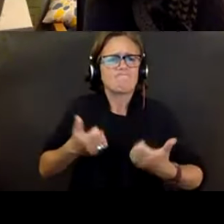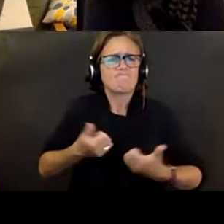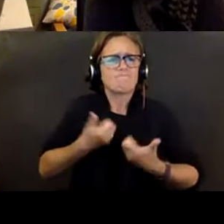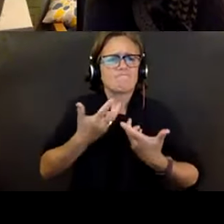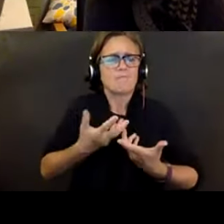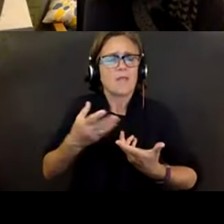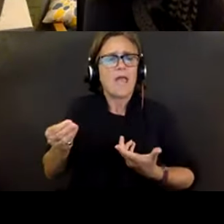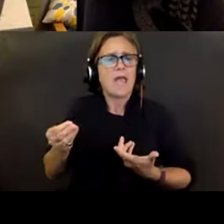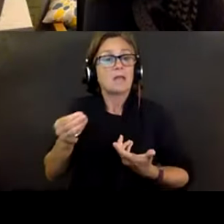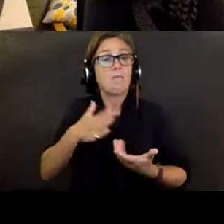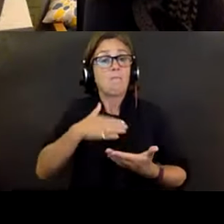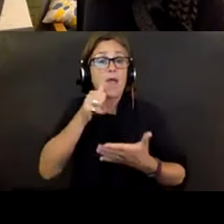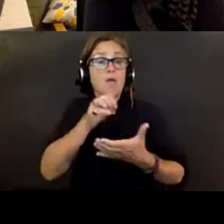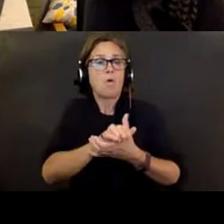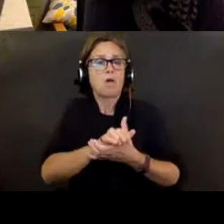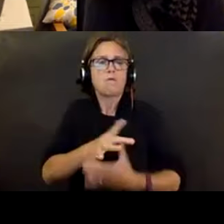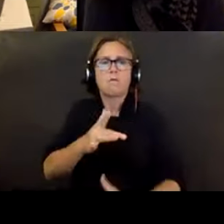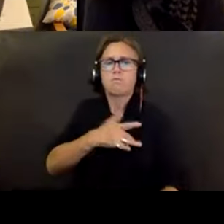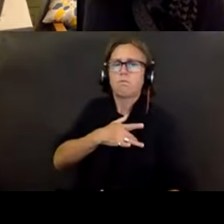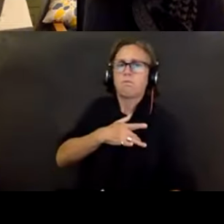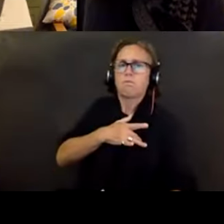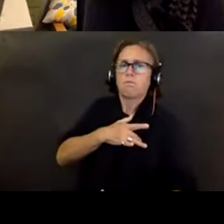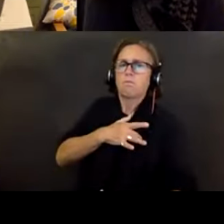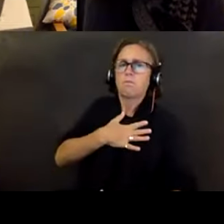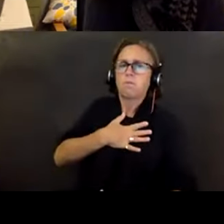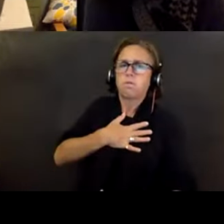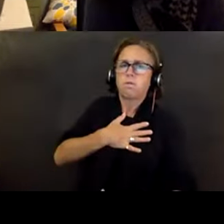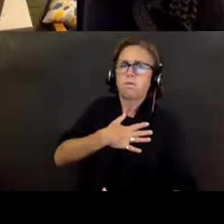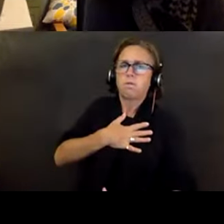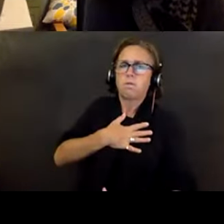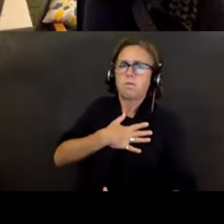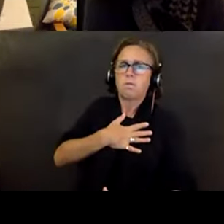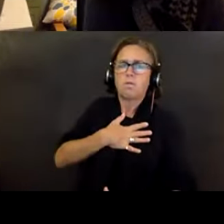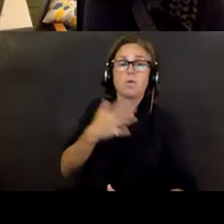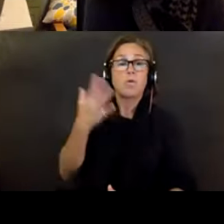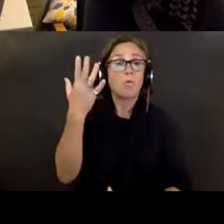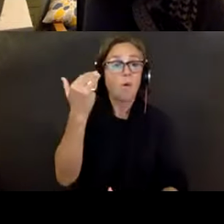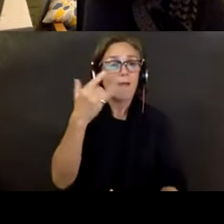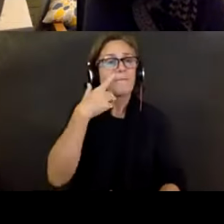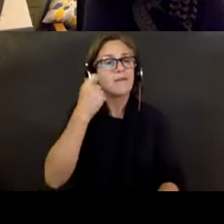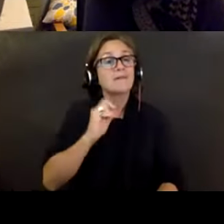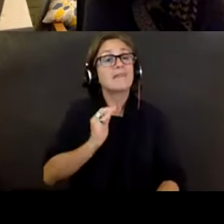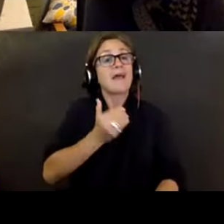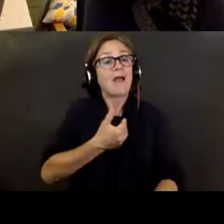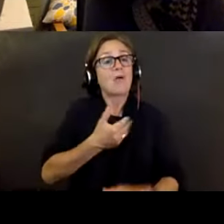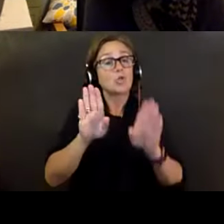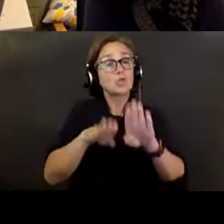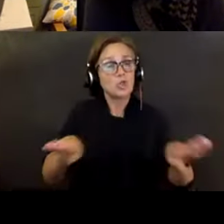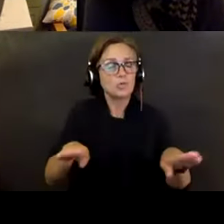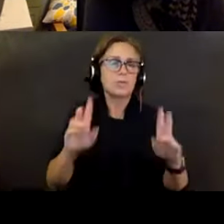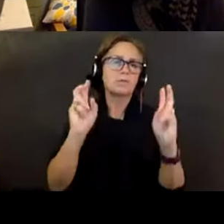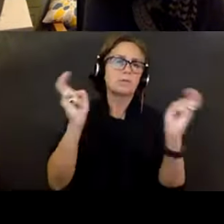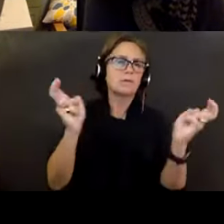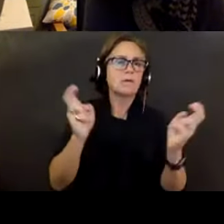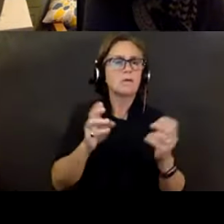her because she said having mixed kids changed the